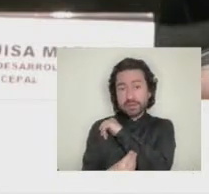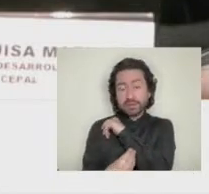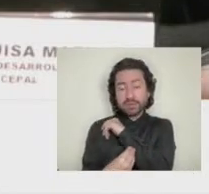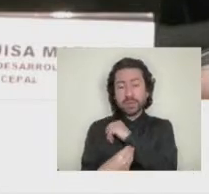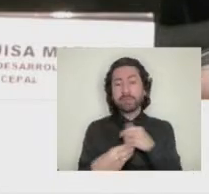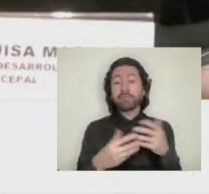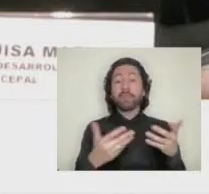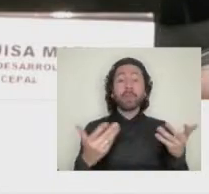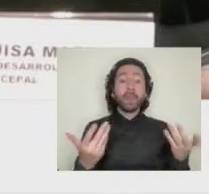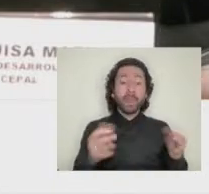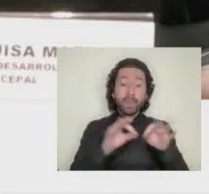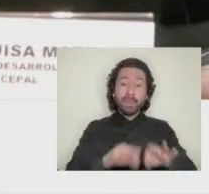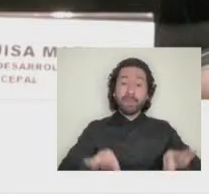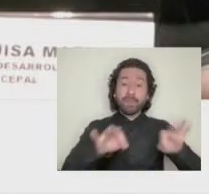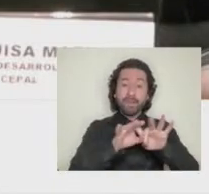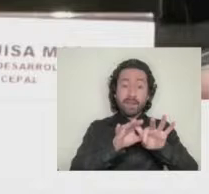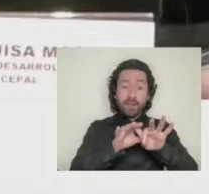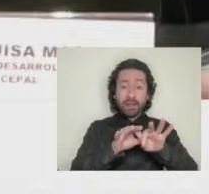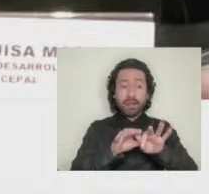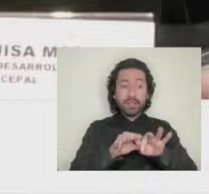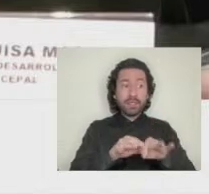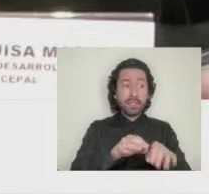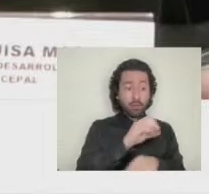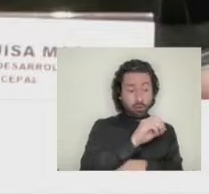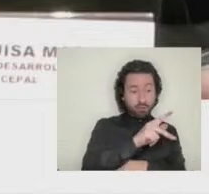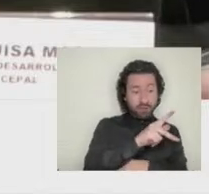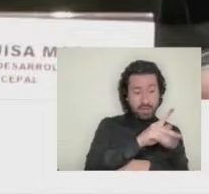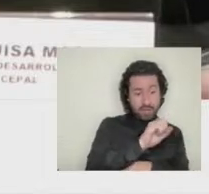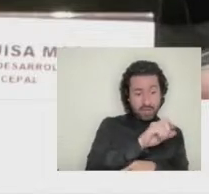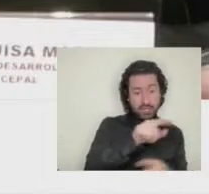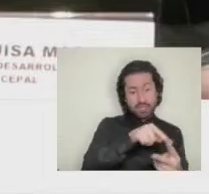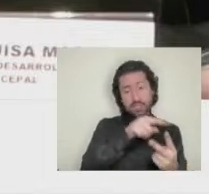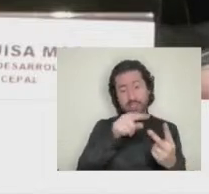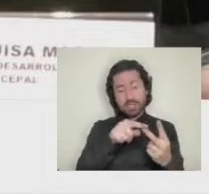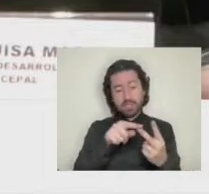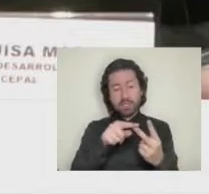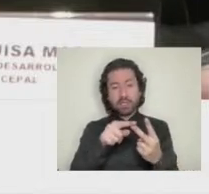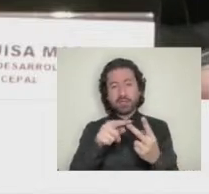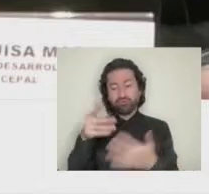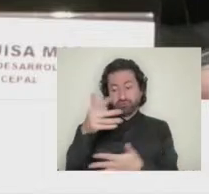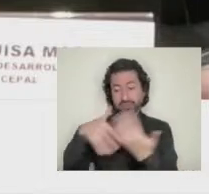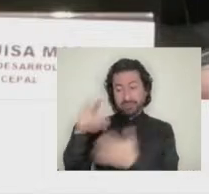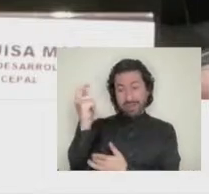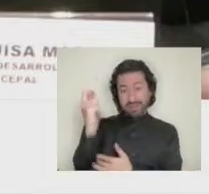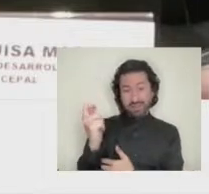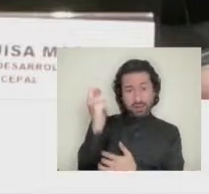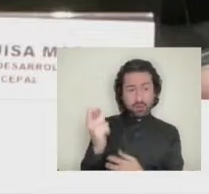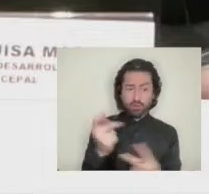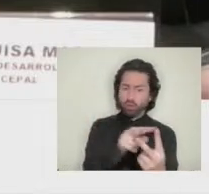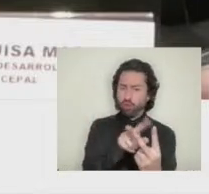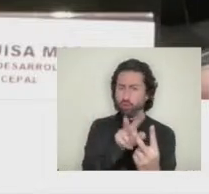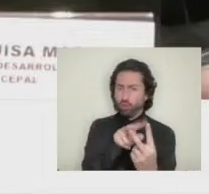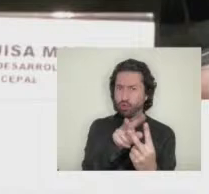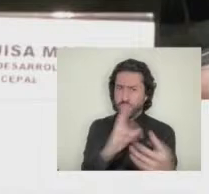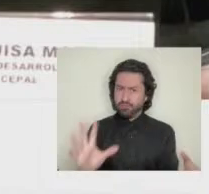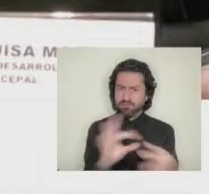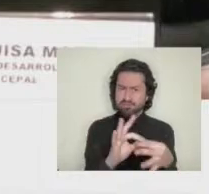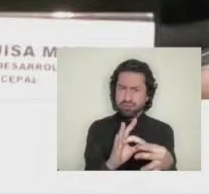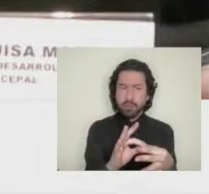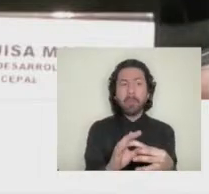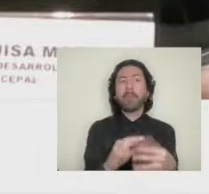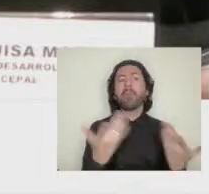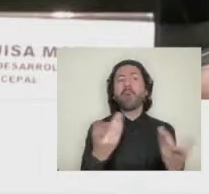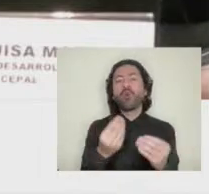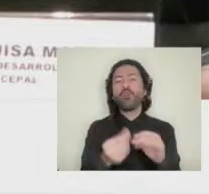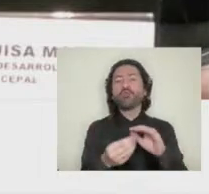eradicate poverty, and the impact of enhancing synergies between primary health and social protection systems